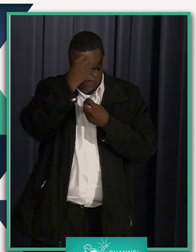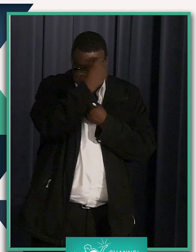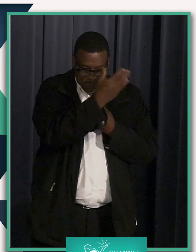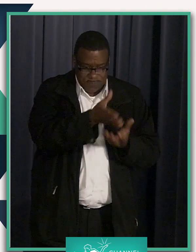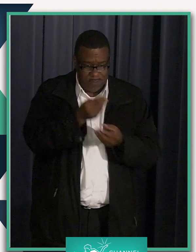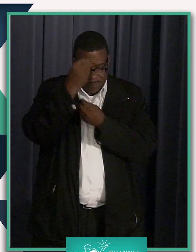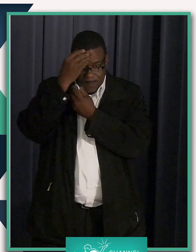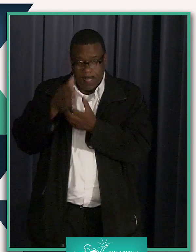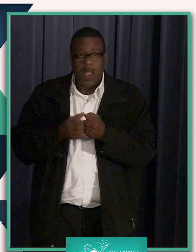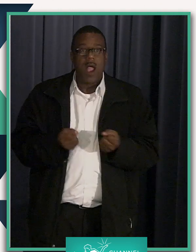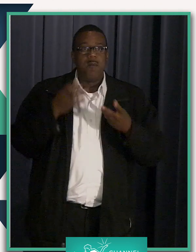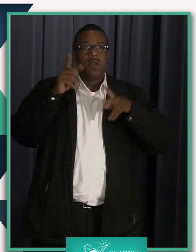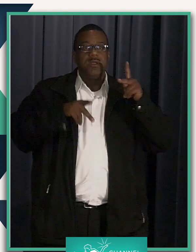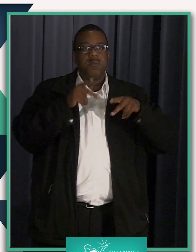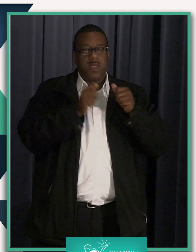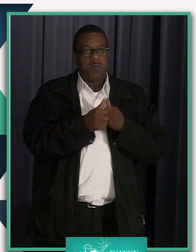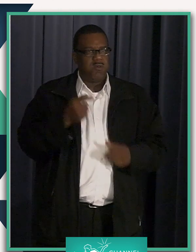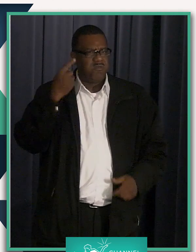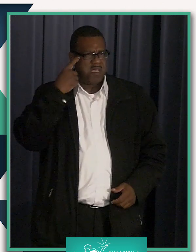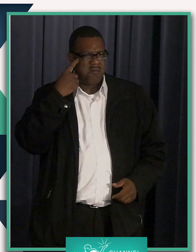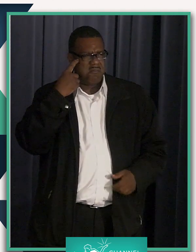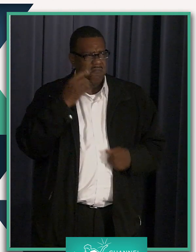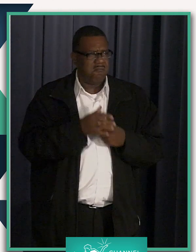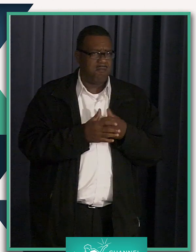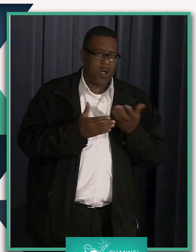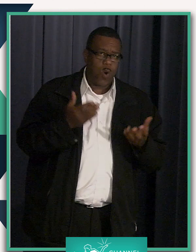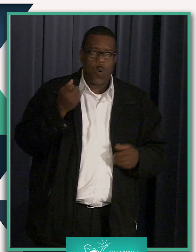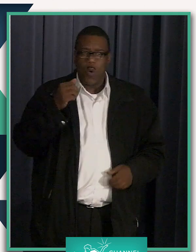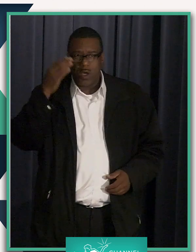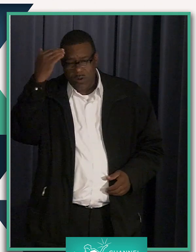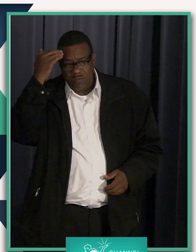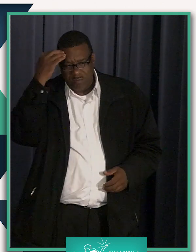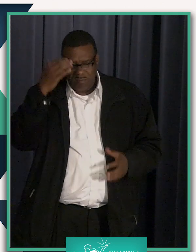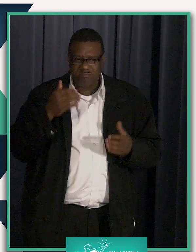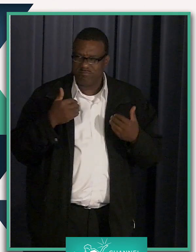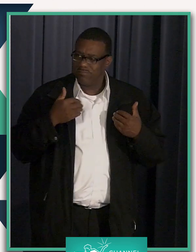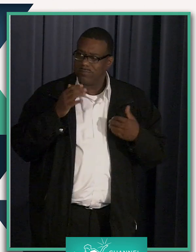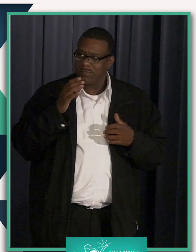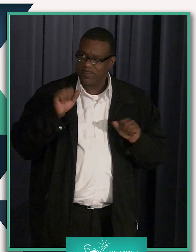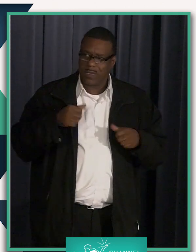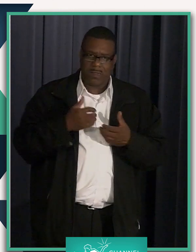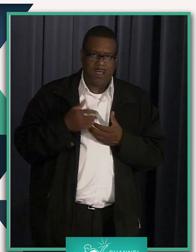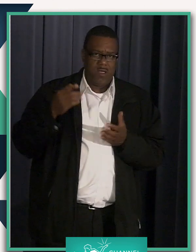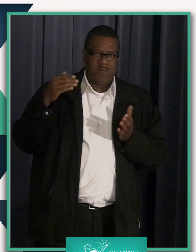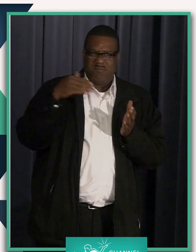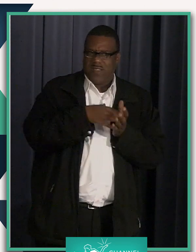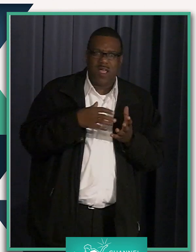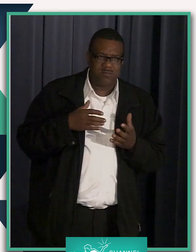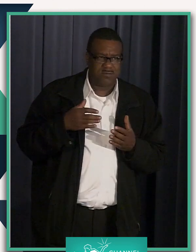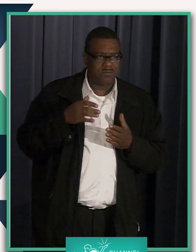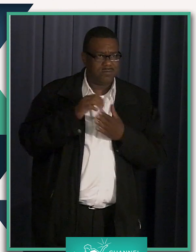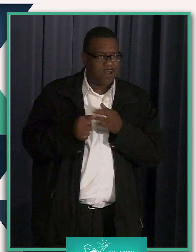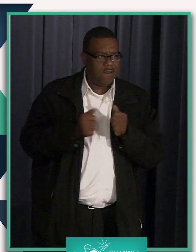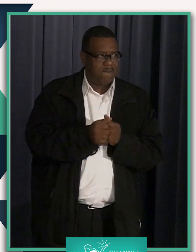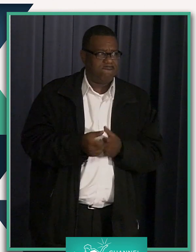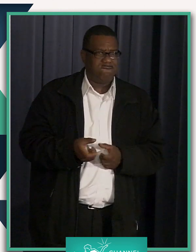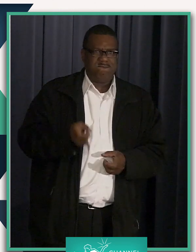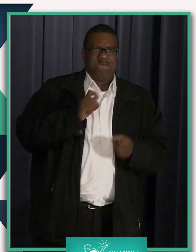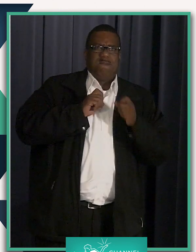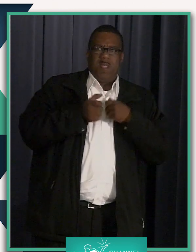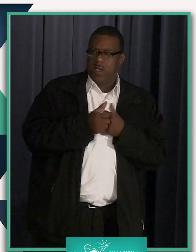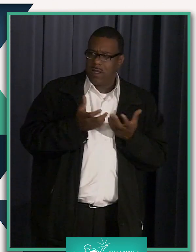in your life right now do you think know they've got thousands of dollars coming to them starting Thursday? How many of you talk to who say that,